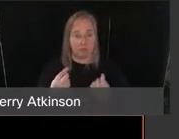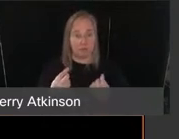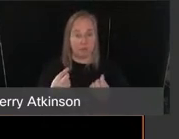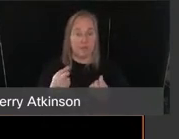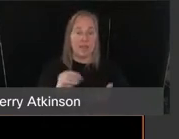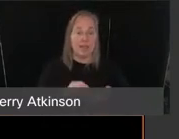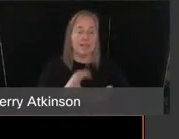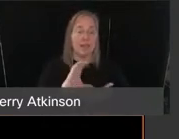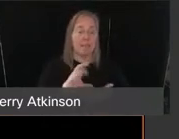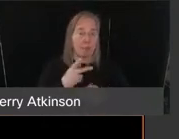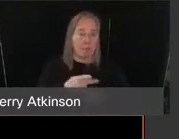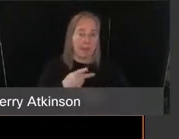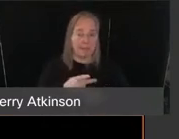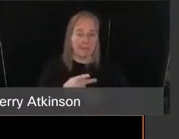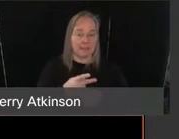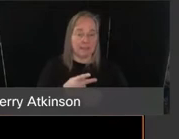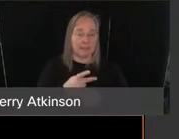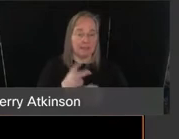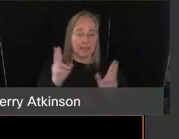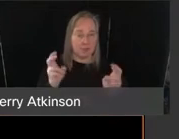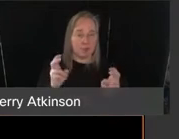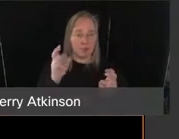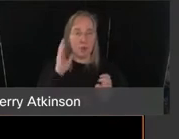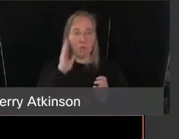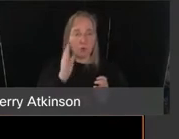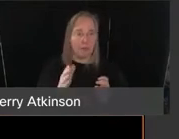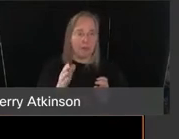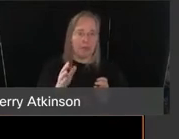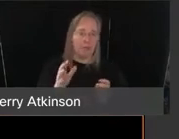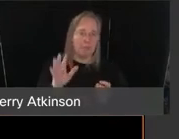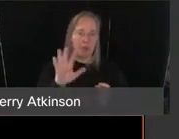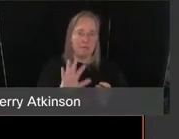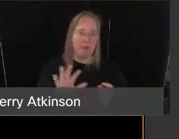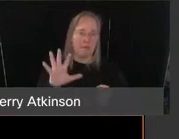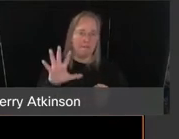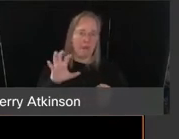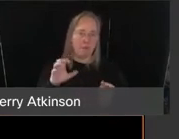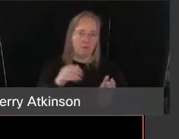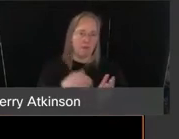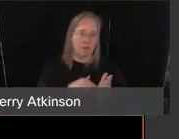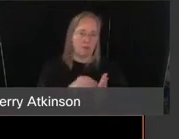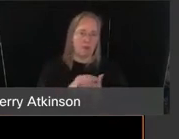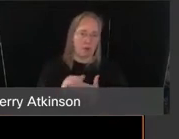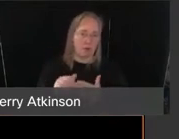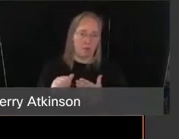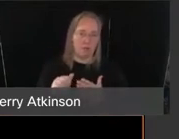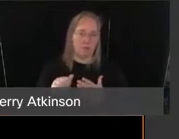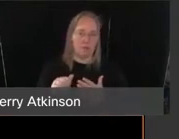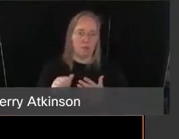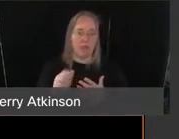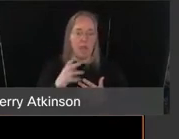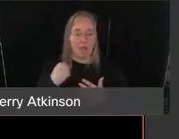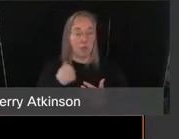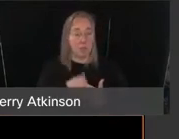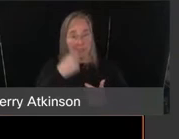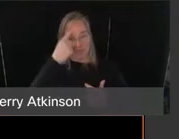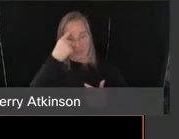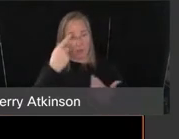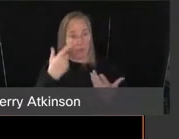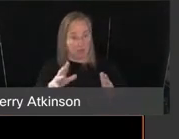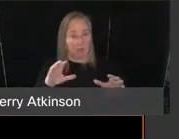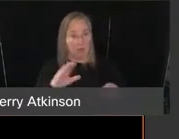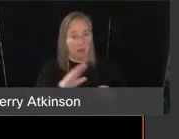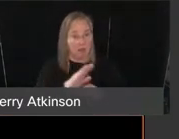capital maintenance issues will be, say, around $500,000. And we think we've done enough work